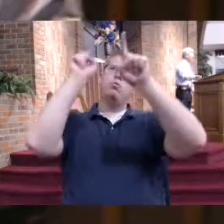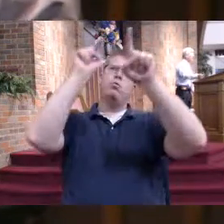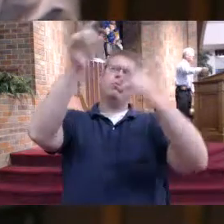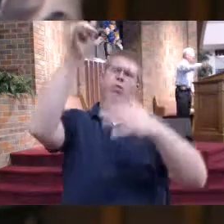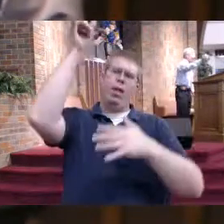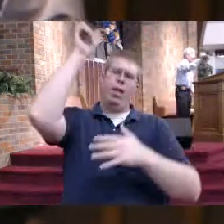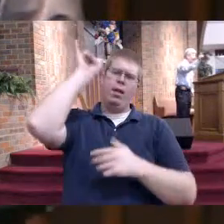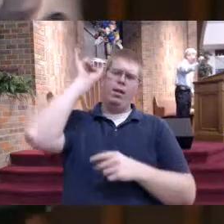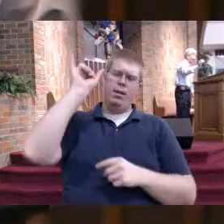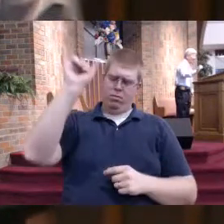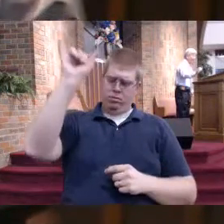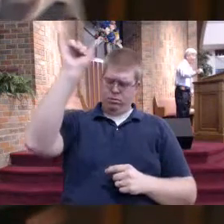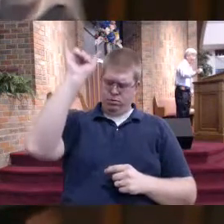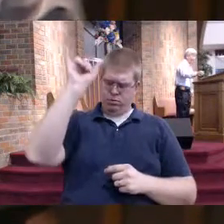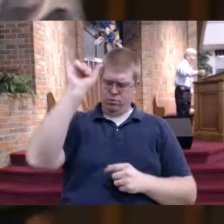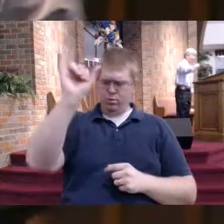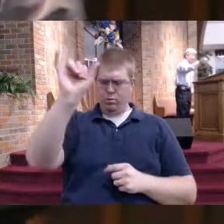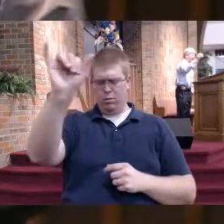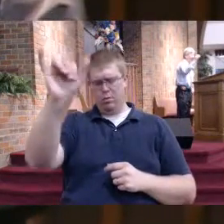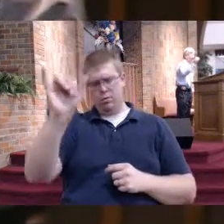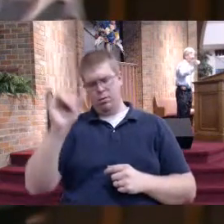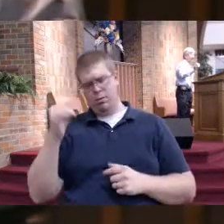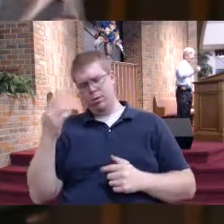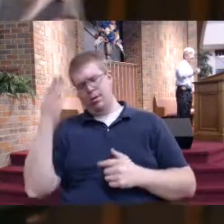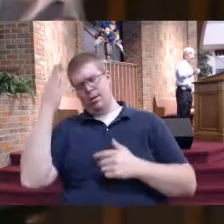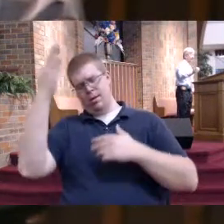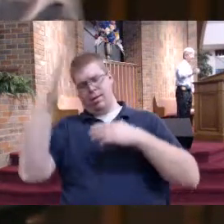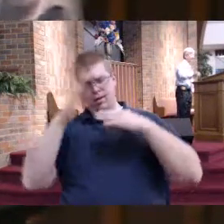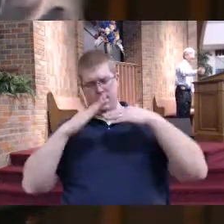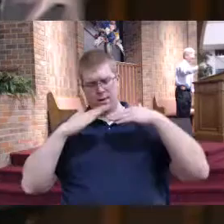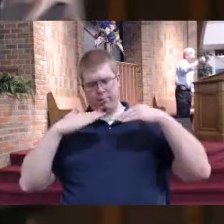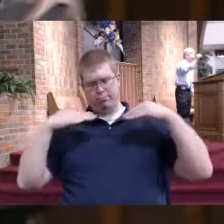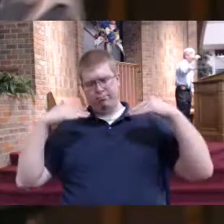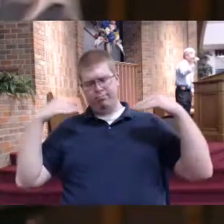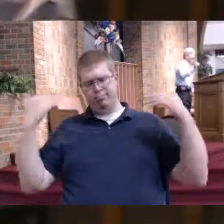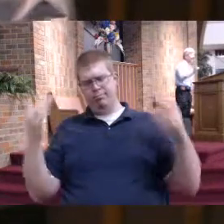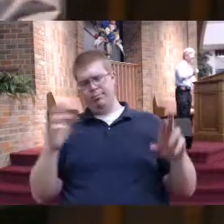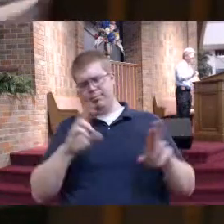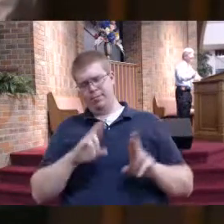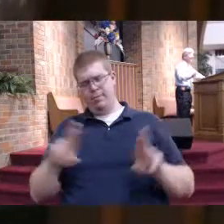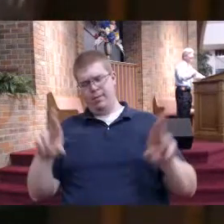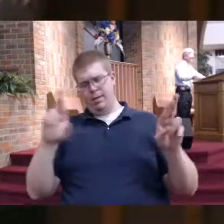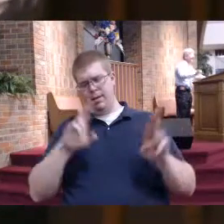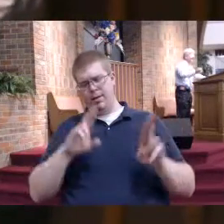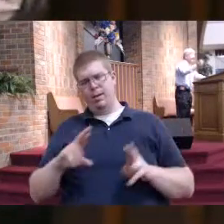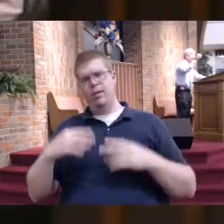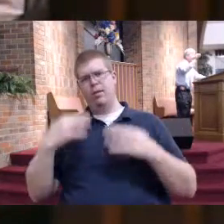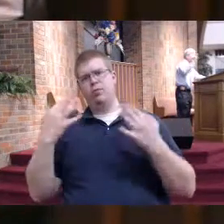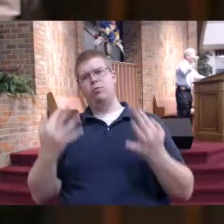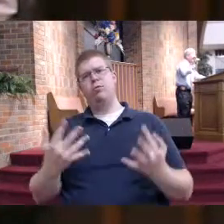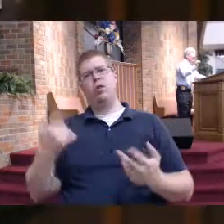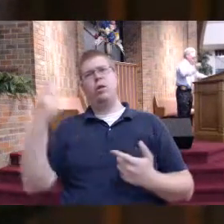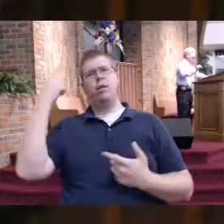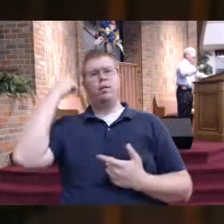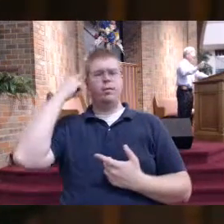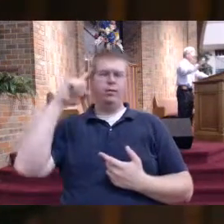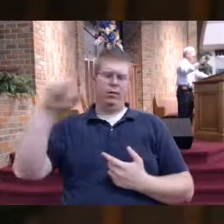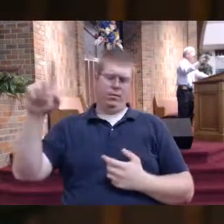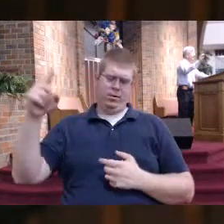home forever, and the smile of the blessed giver gladdens all